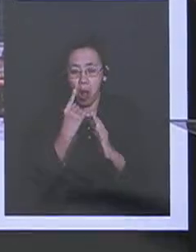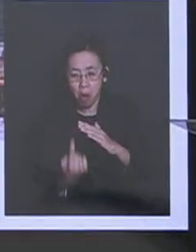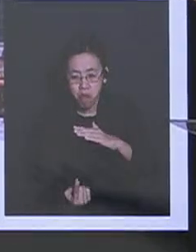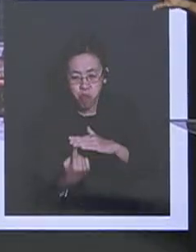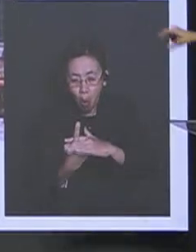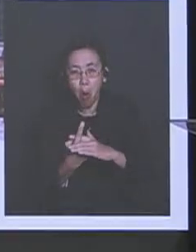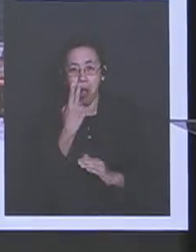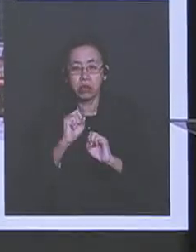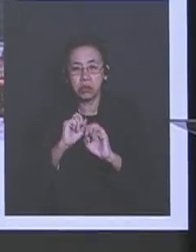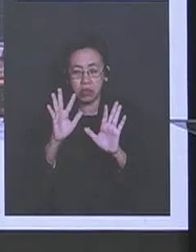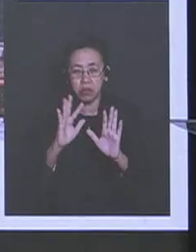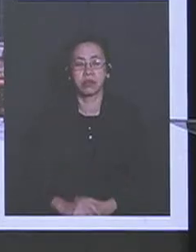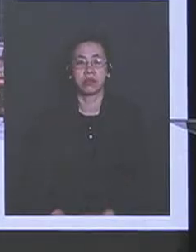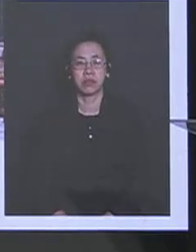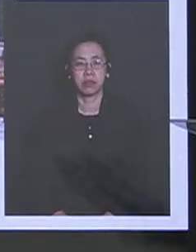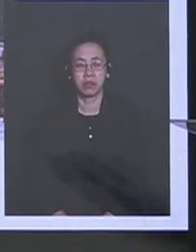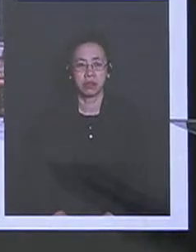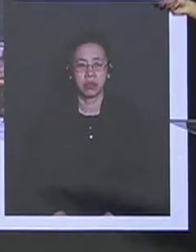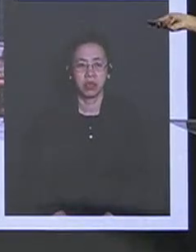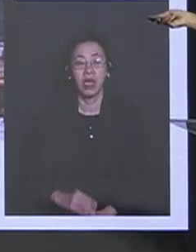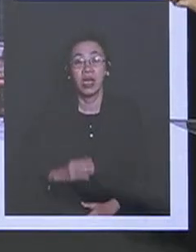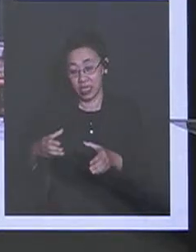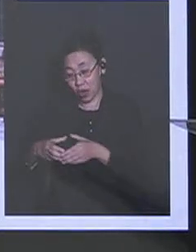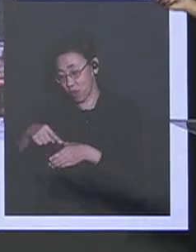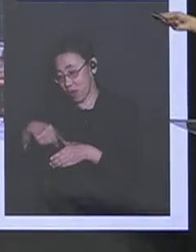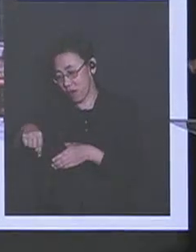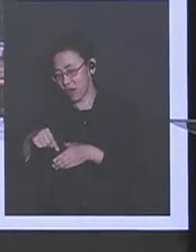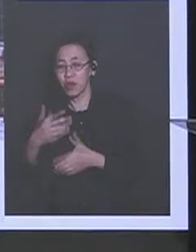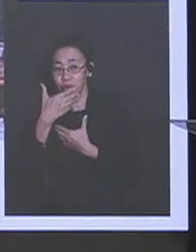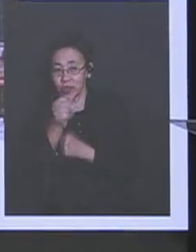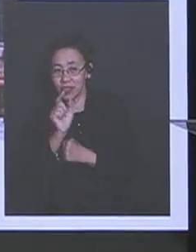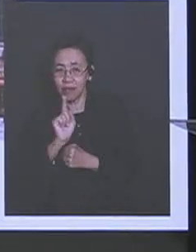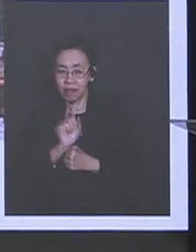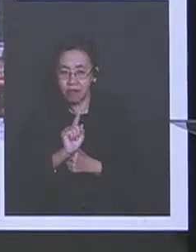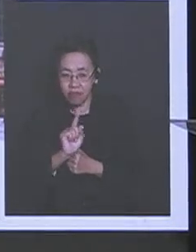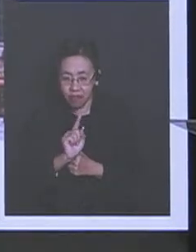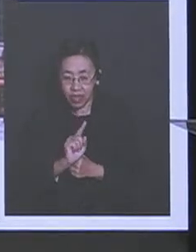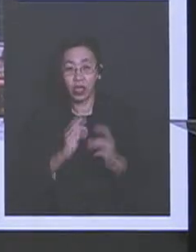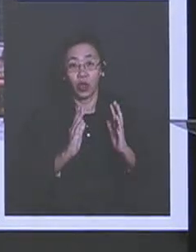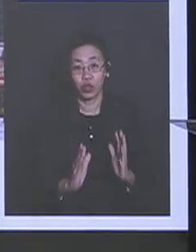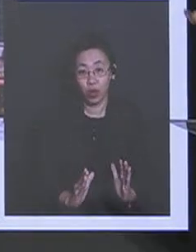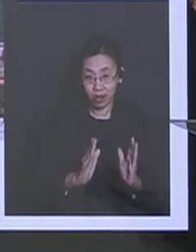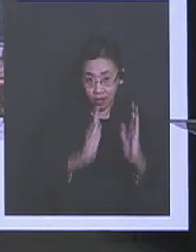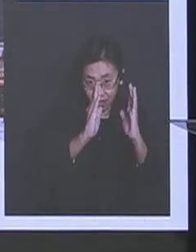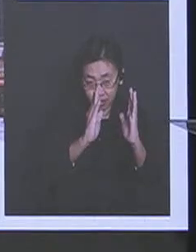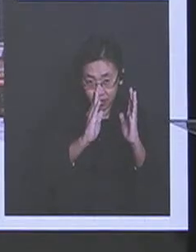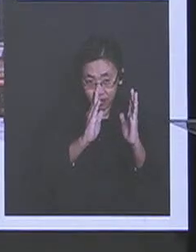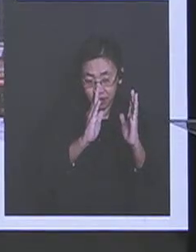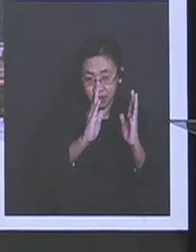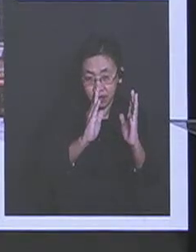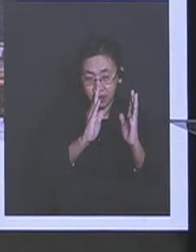our group is much more focused on the relationship of the building to the public space, also